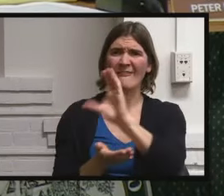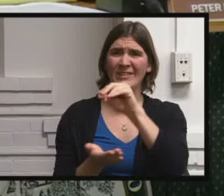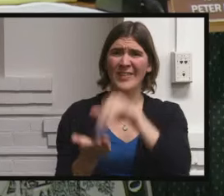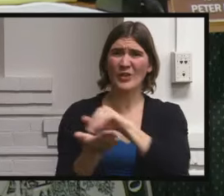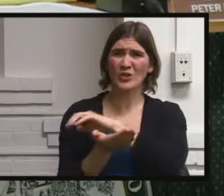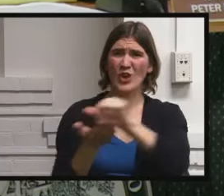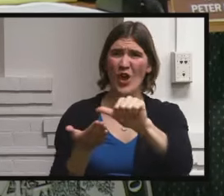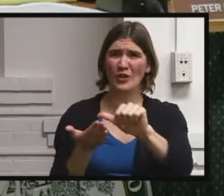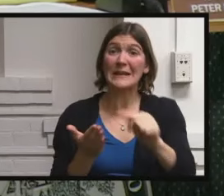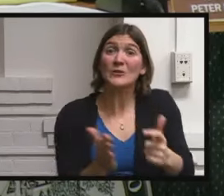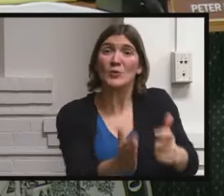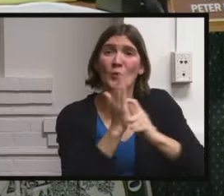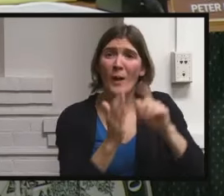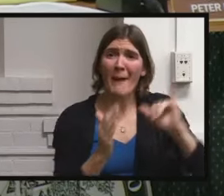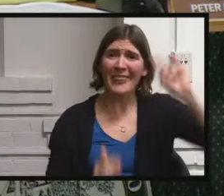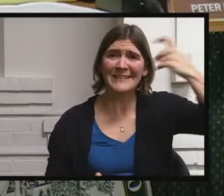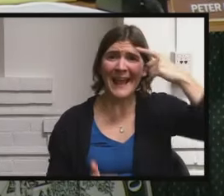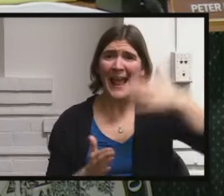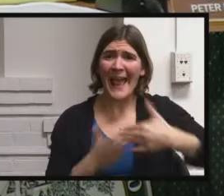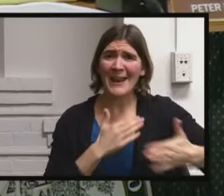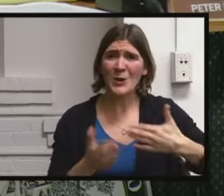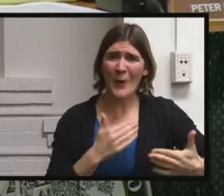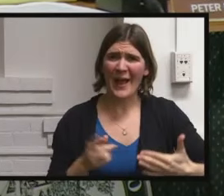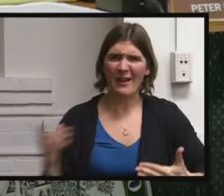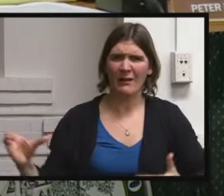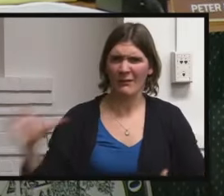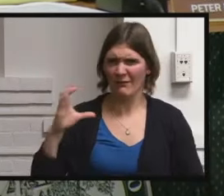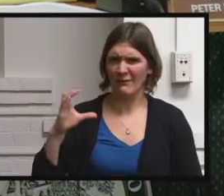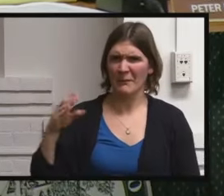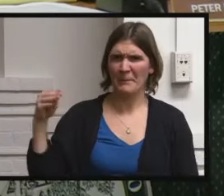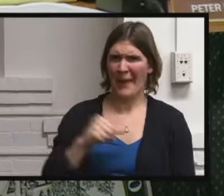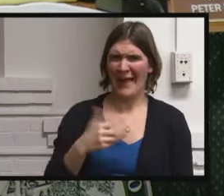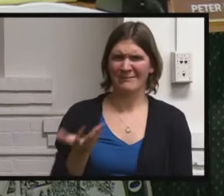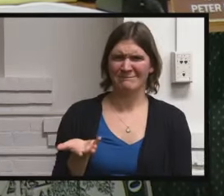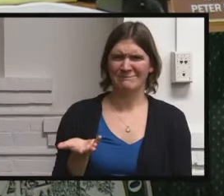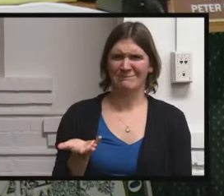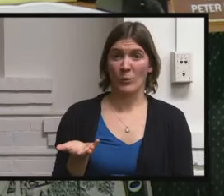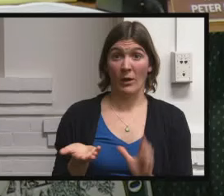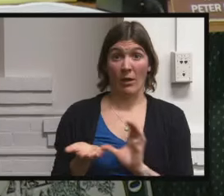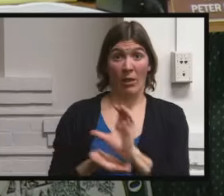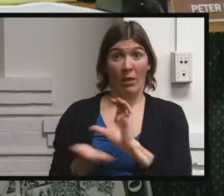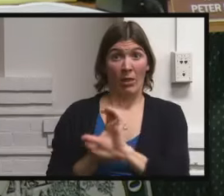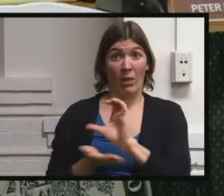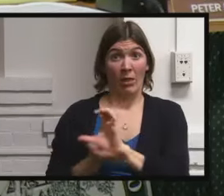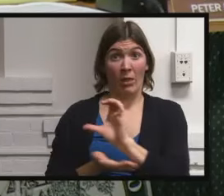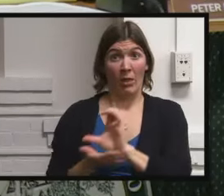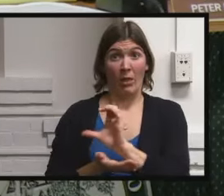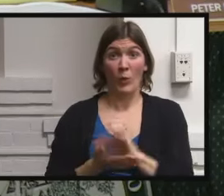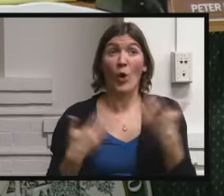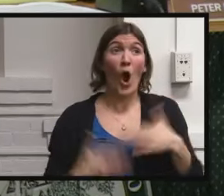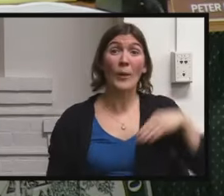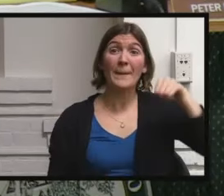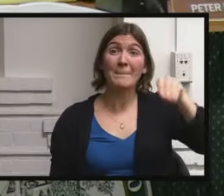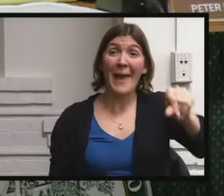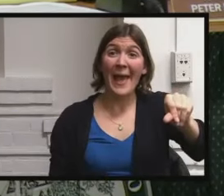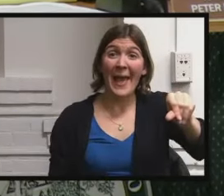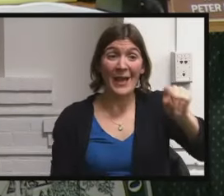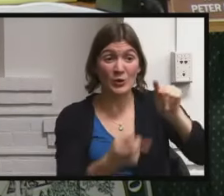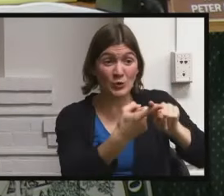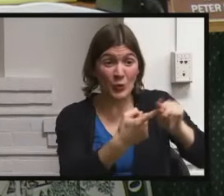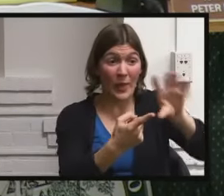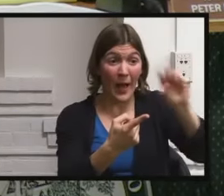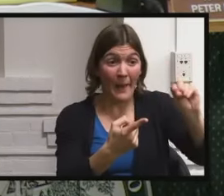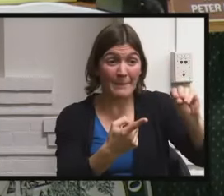this $50,000 to the Wyndham Solid Waste Management District to collect recyclables when we're already paying for it out of the budget.